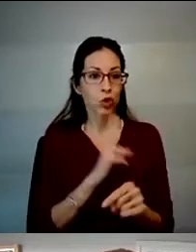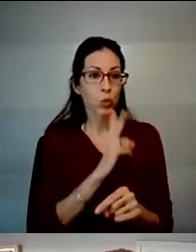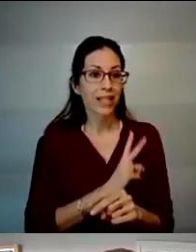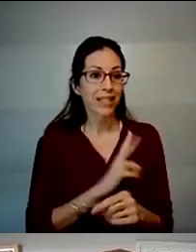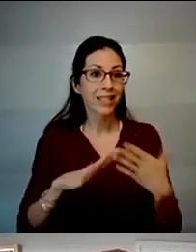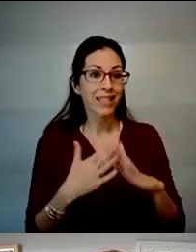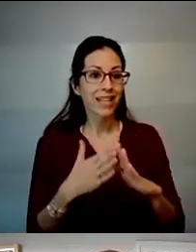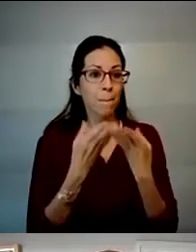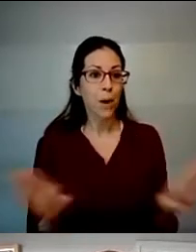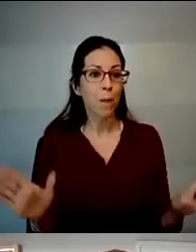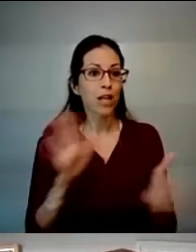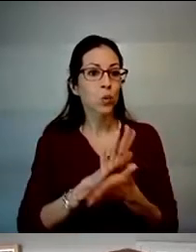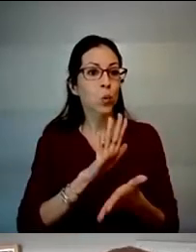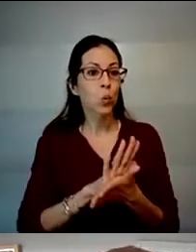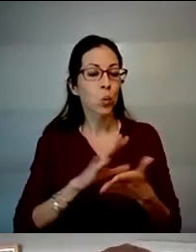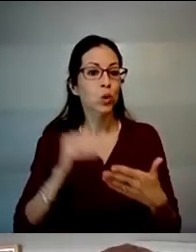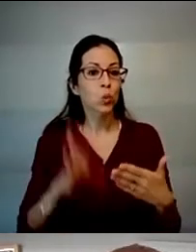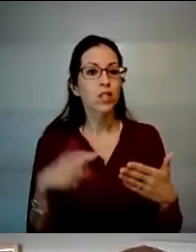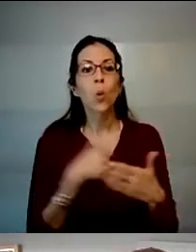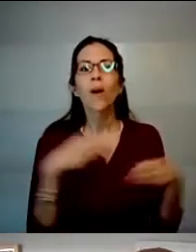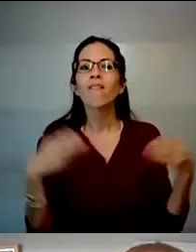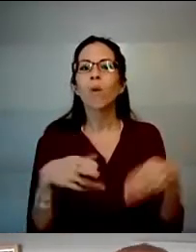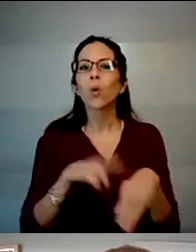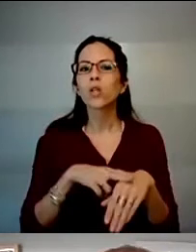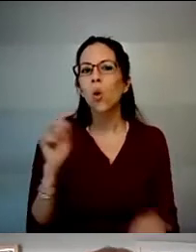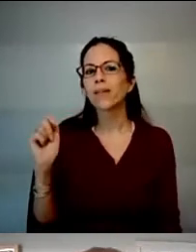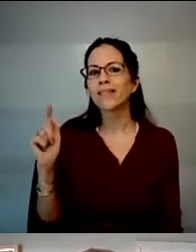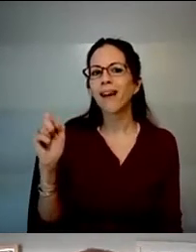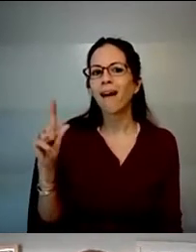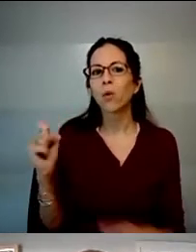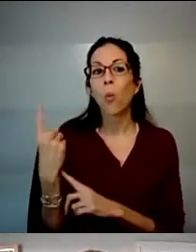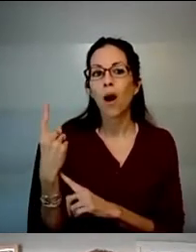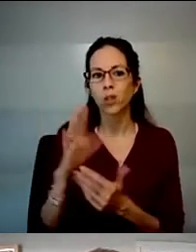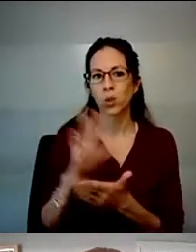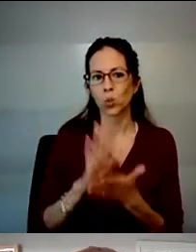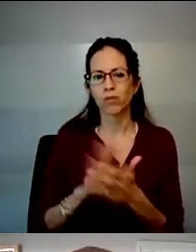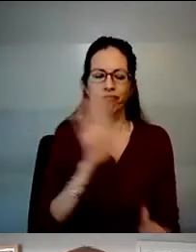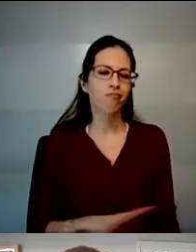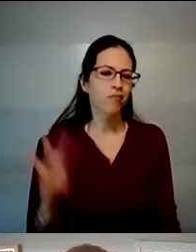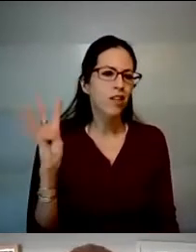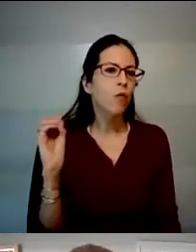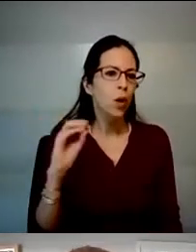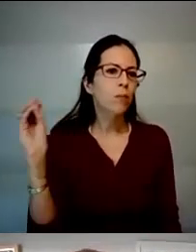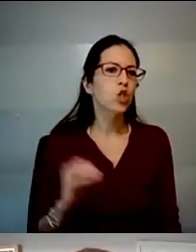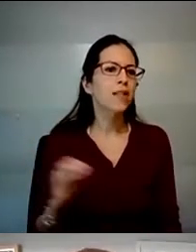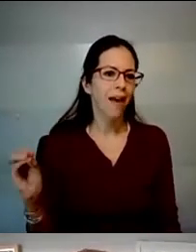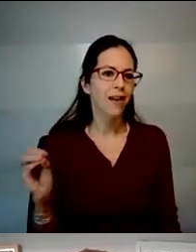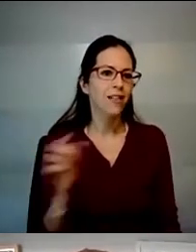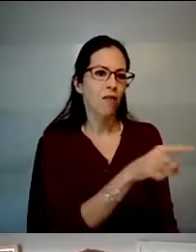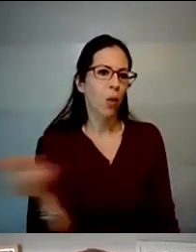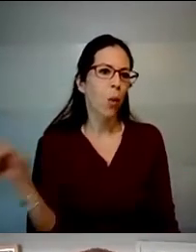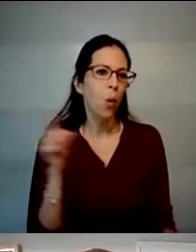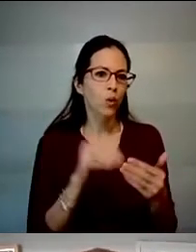school students. We focused on Title I schools. So where I think it's something like 40% of the students